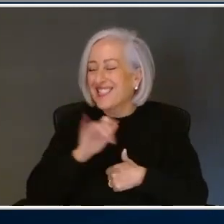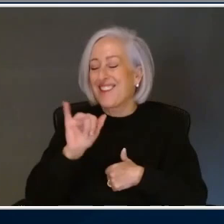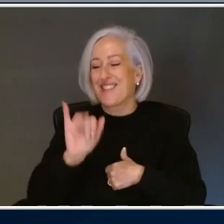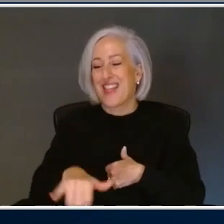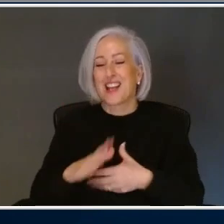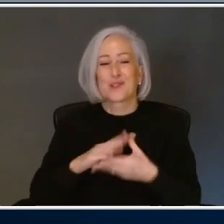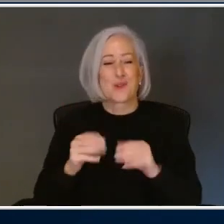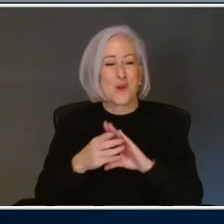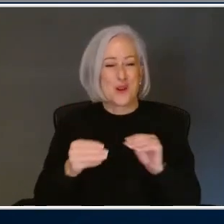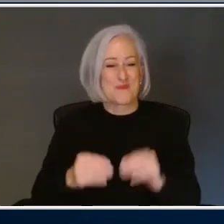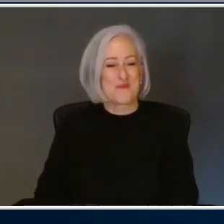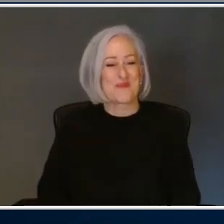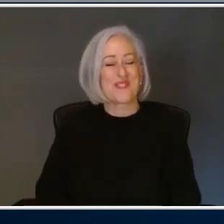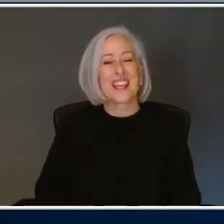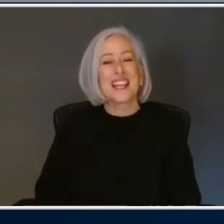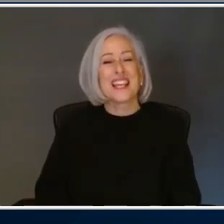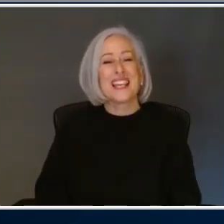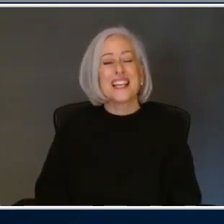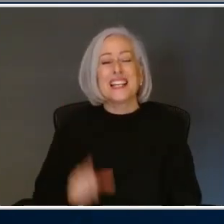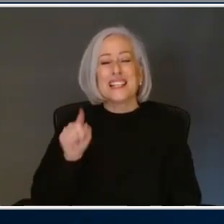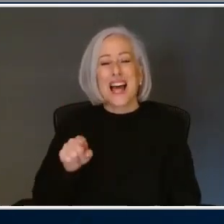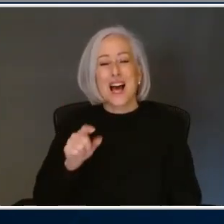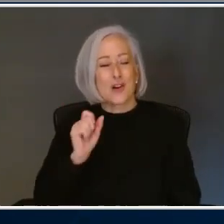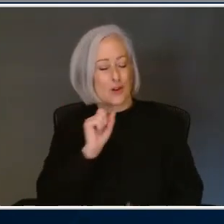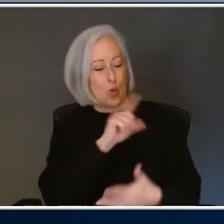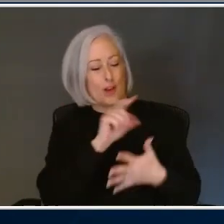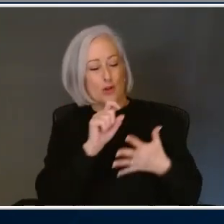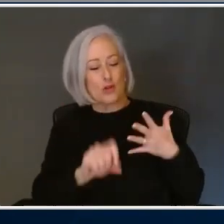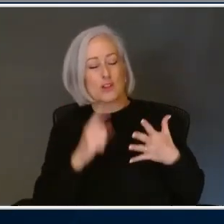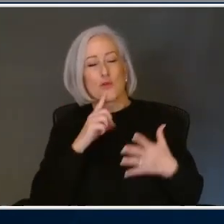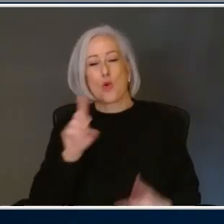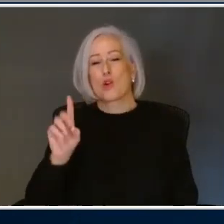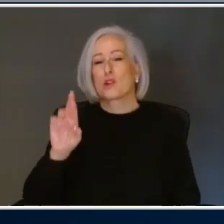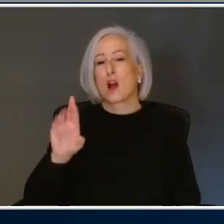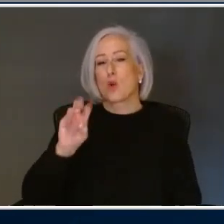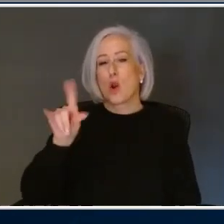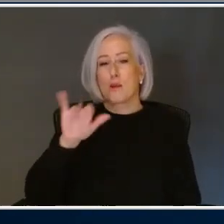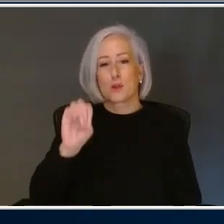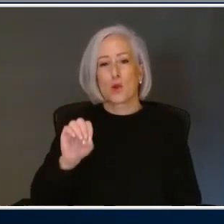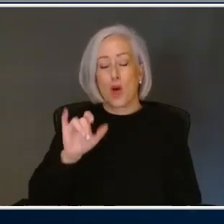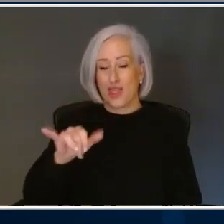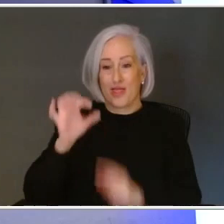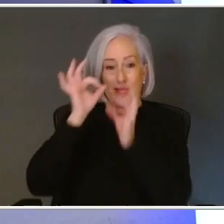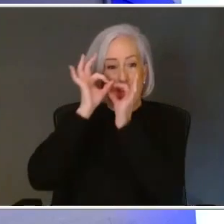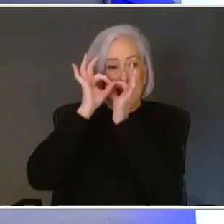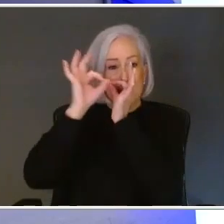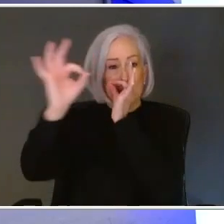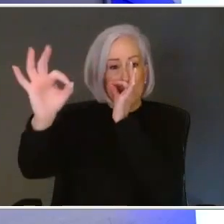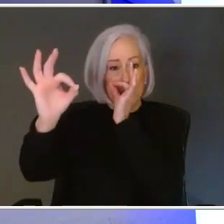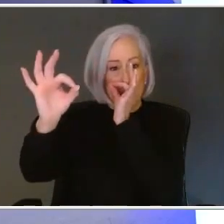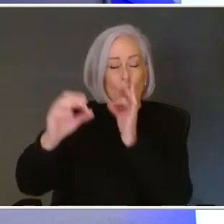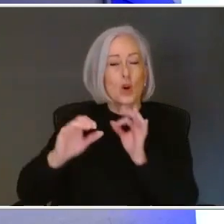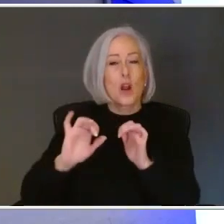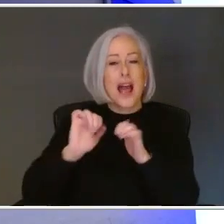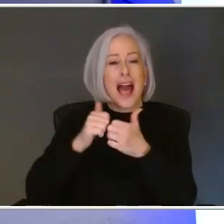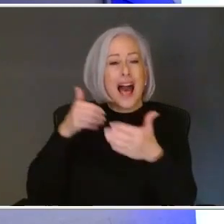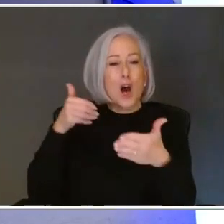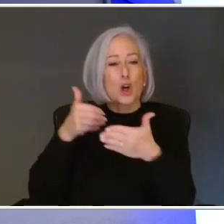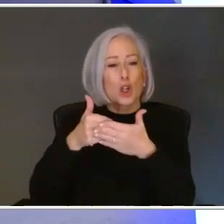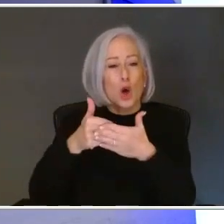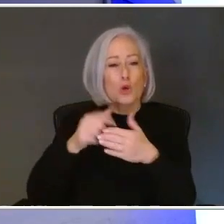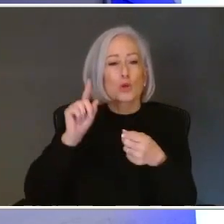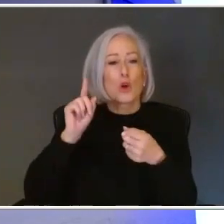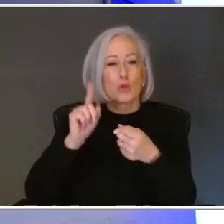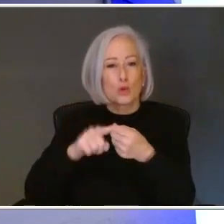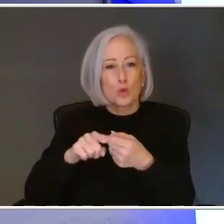back and just a couple more questions for Dr. Ebersol about the skewer and how close it came to Xavier's arteries.